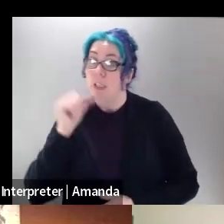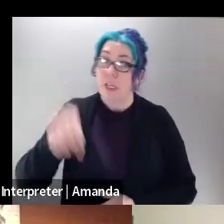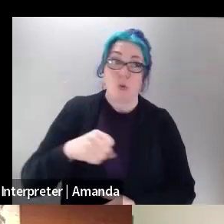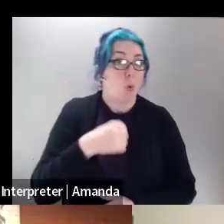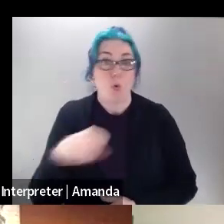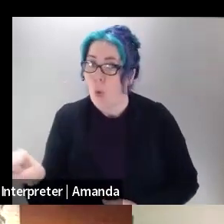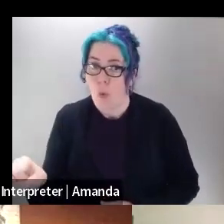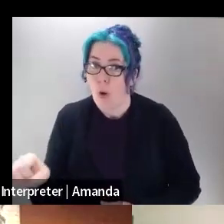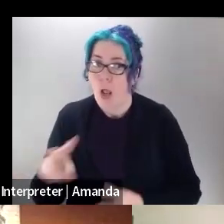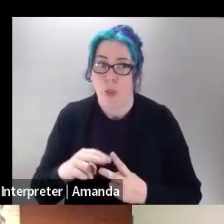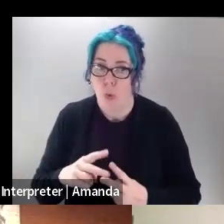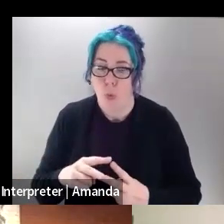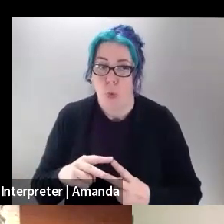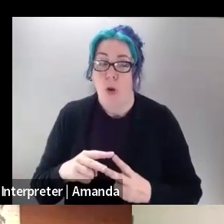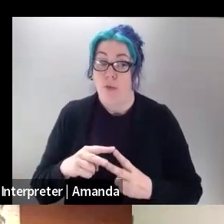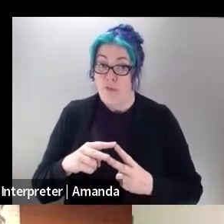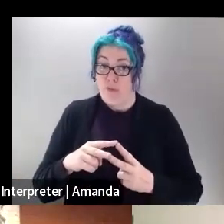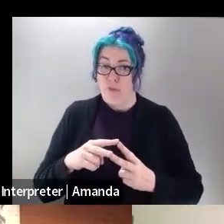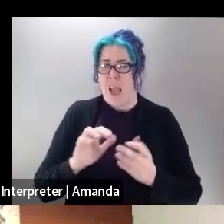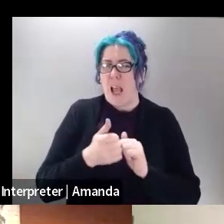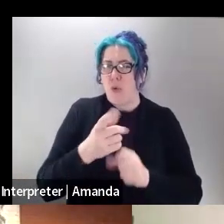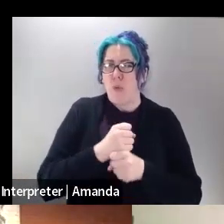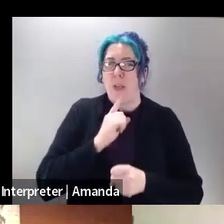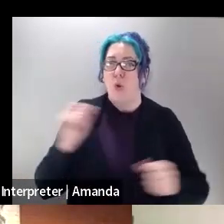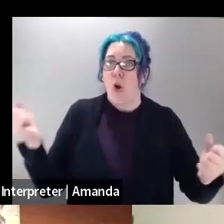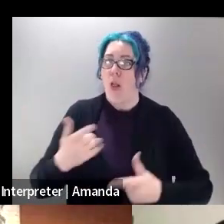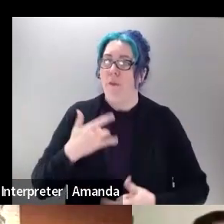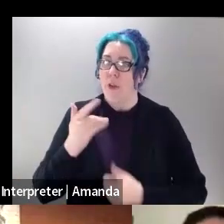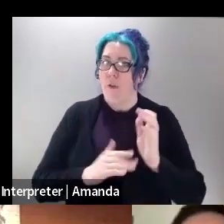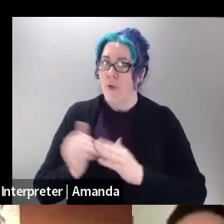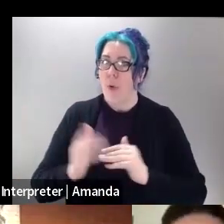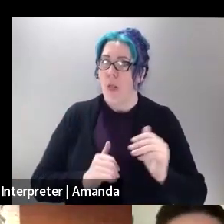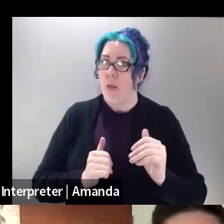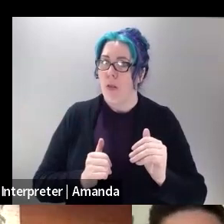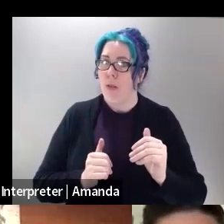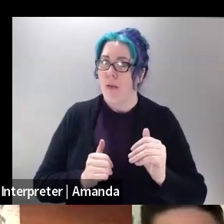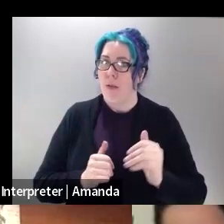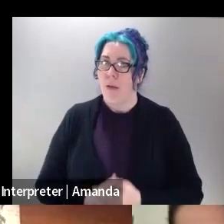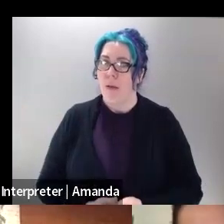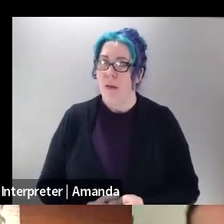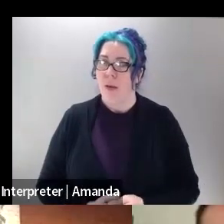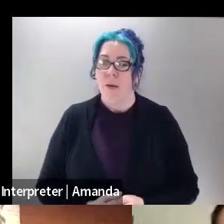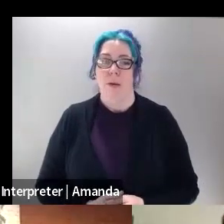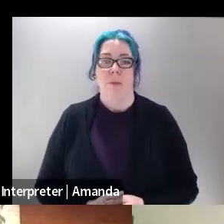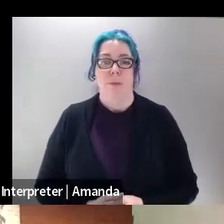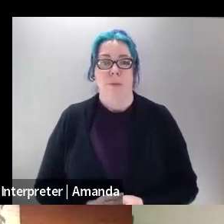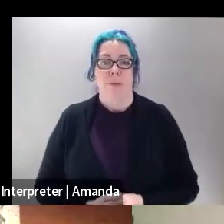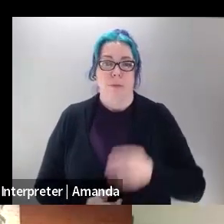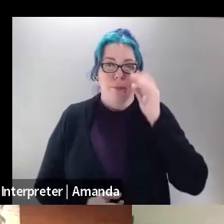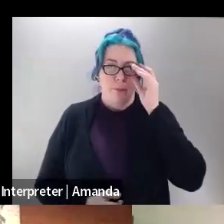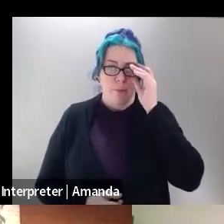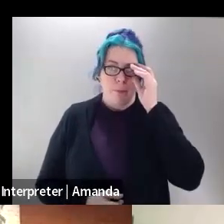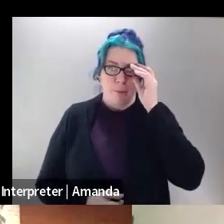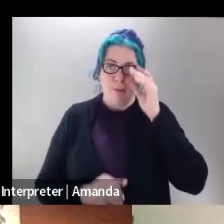with another answer or clarification. Go for Yeah, it. sure. Yeah, thank you. Thank you for that prompt and that